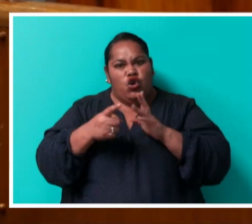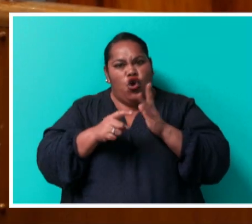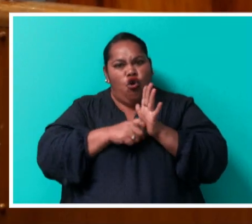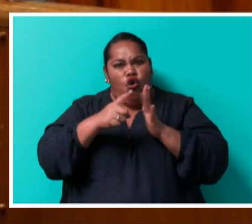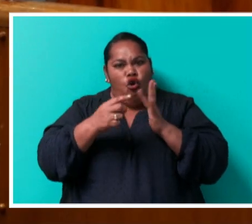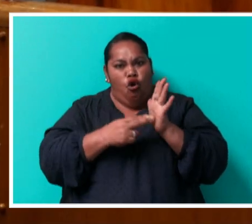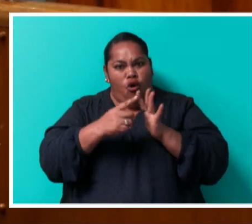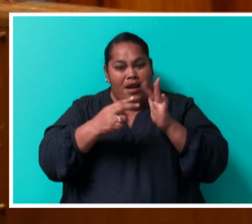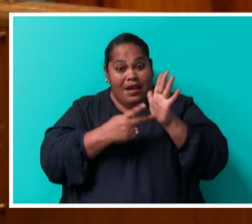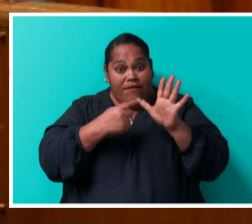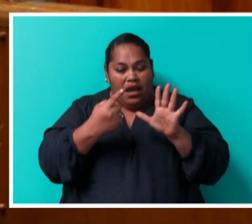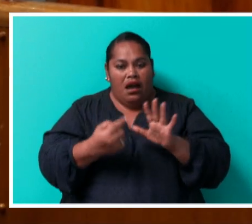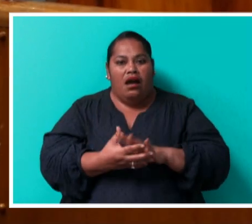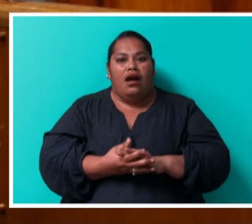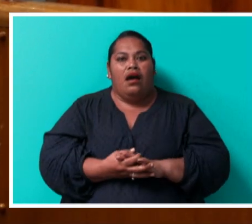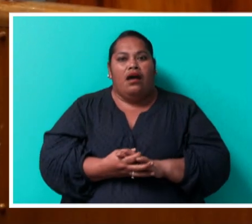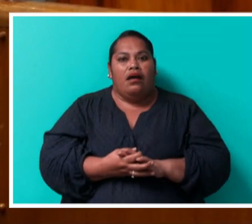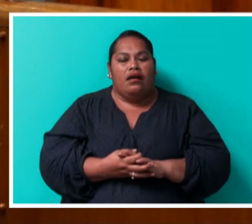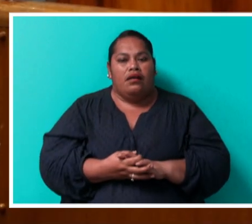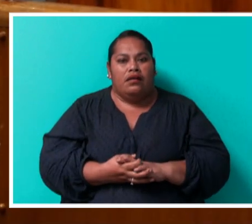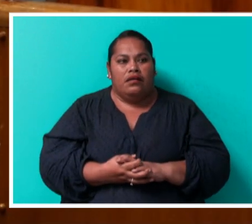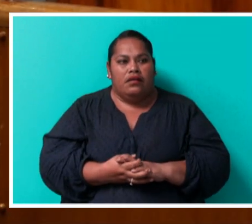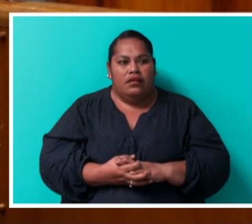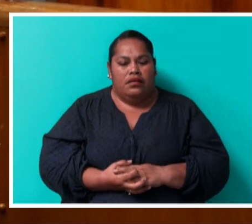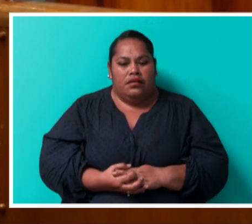approaches, if adopted in a suitable scale,